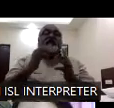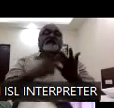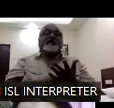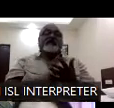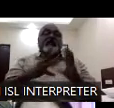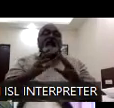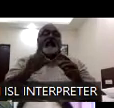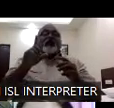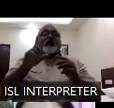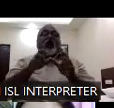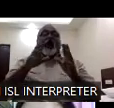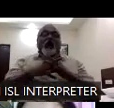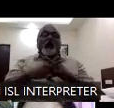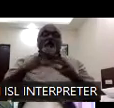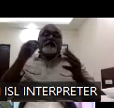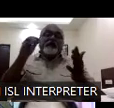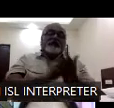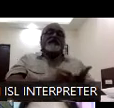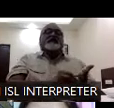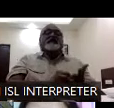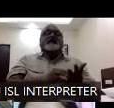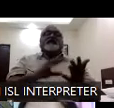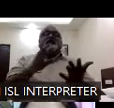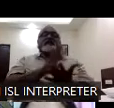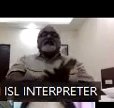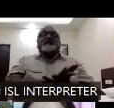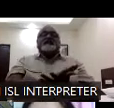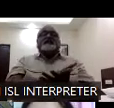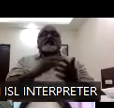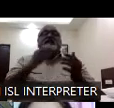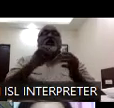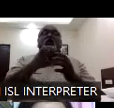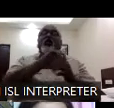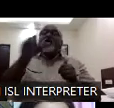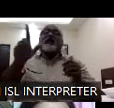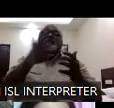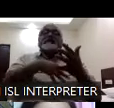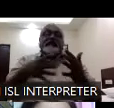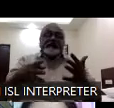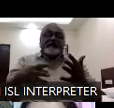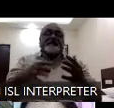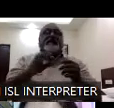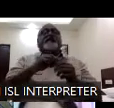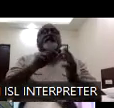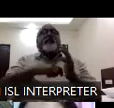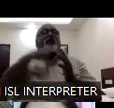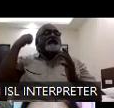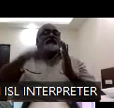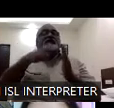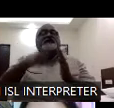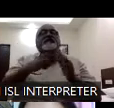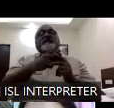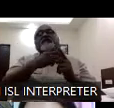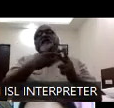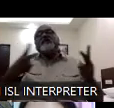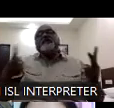mini parliament who is able to empower, implement all the schemes in the village level. So why I'm talking a social inclusion from the